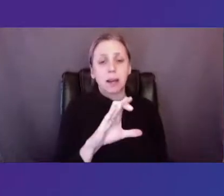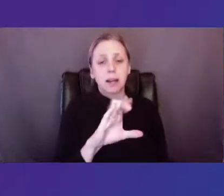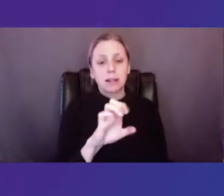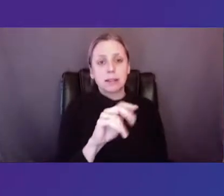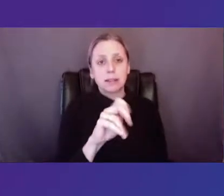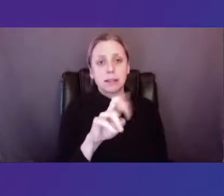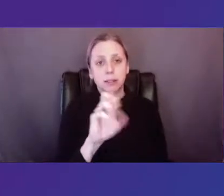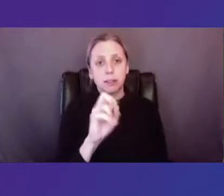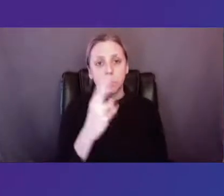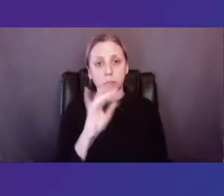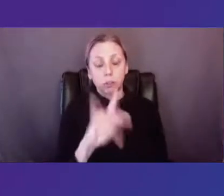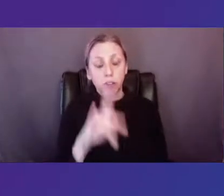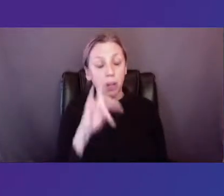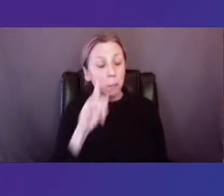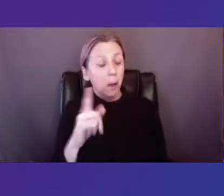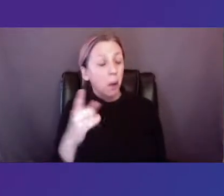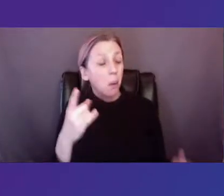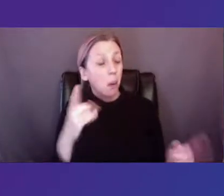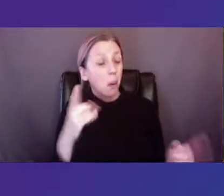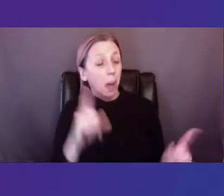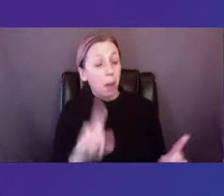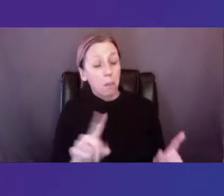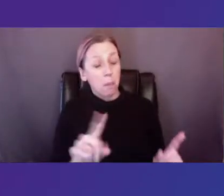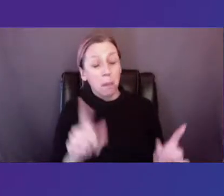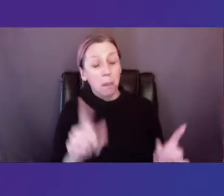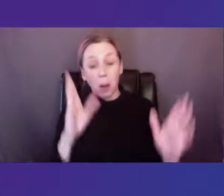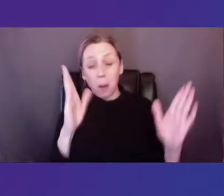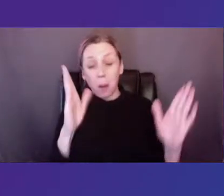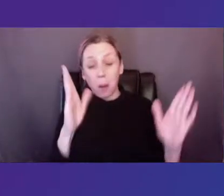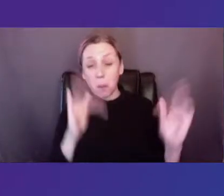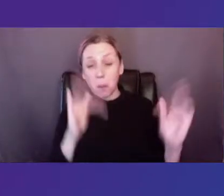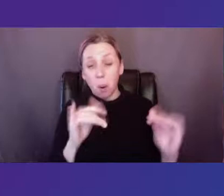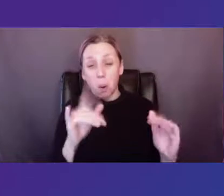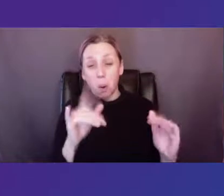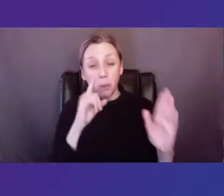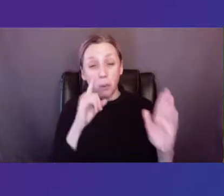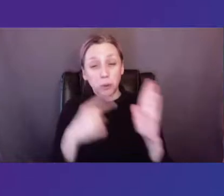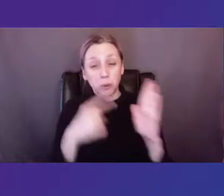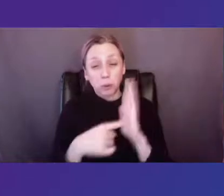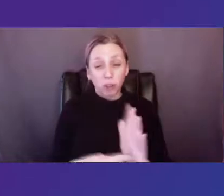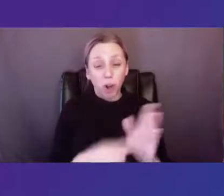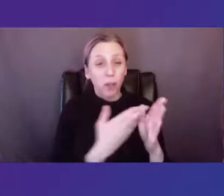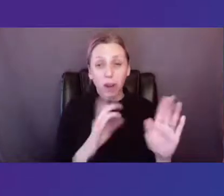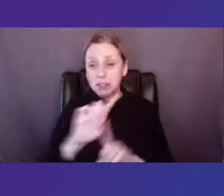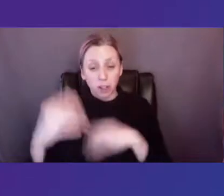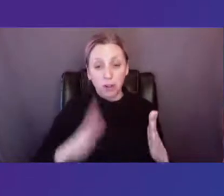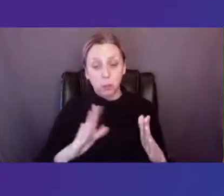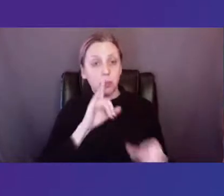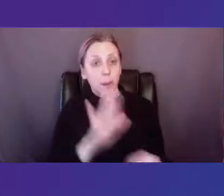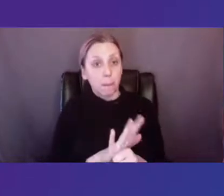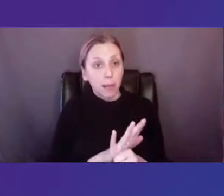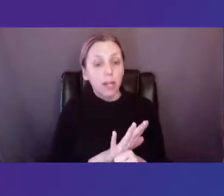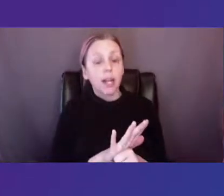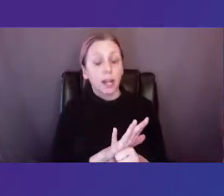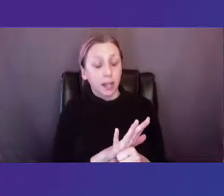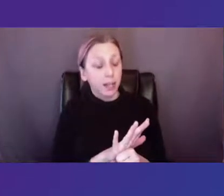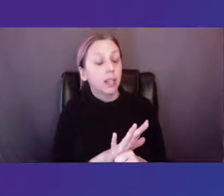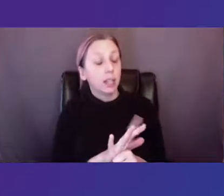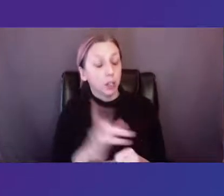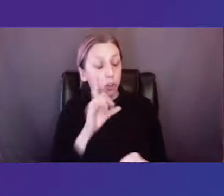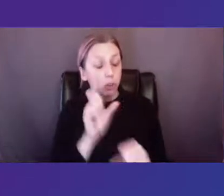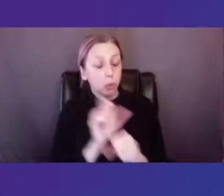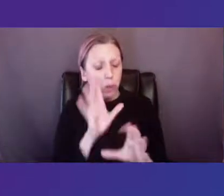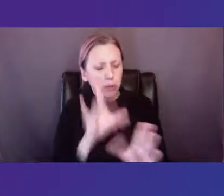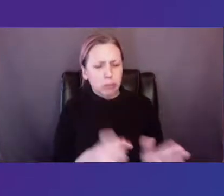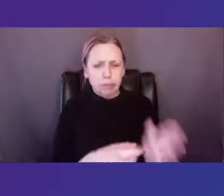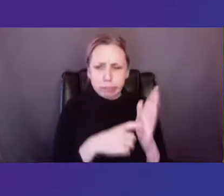hope to demonstrate how across generations, artists remain fiercely committed workers who make ongoing demands on